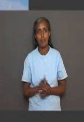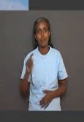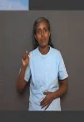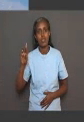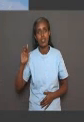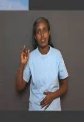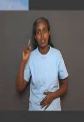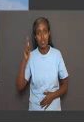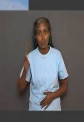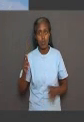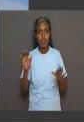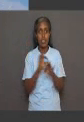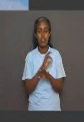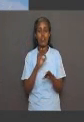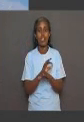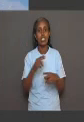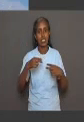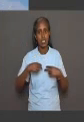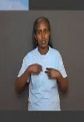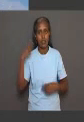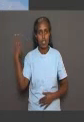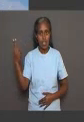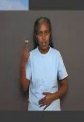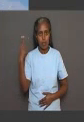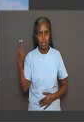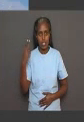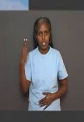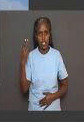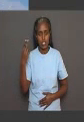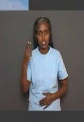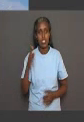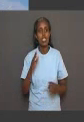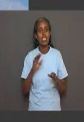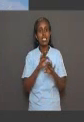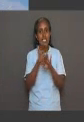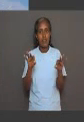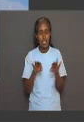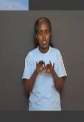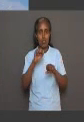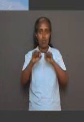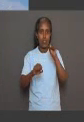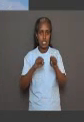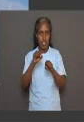Trigonometric functions have applications in the fields of science,